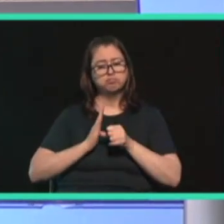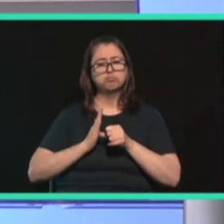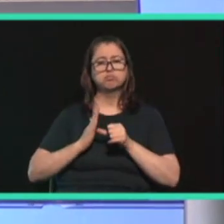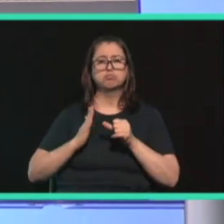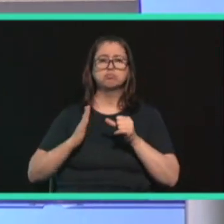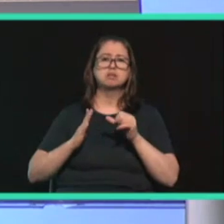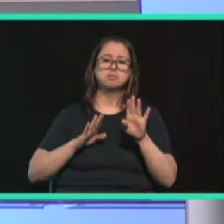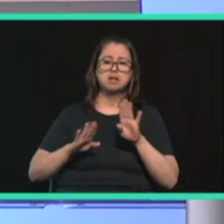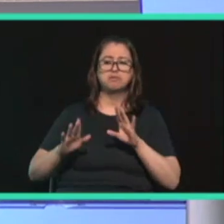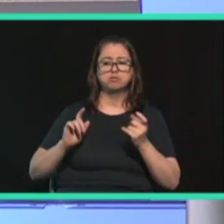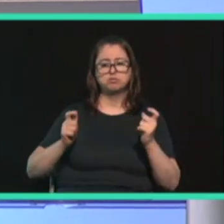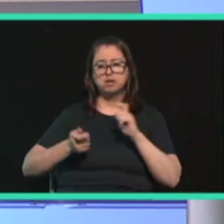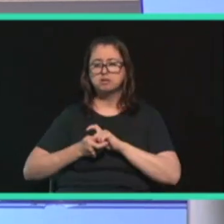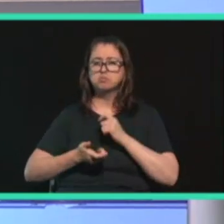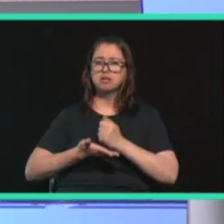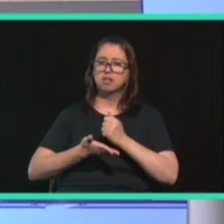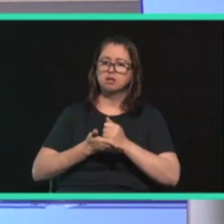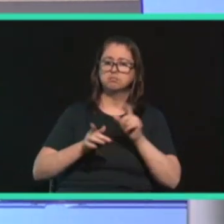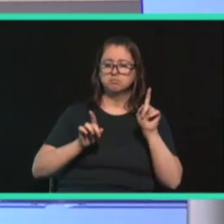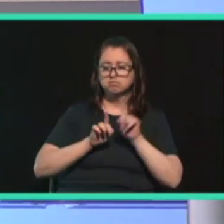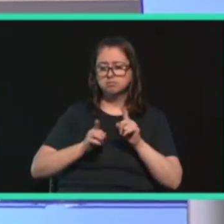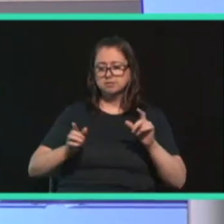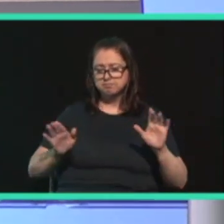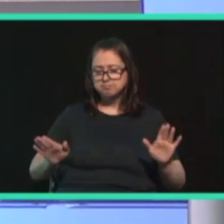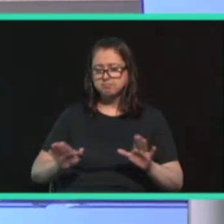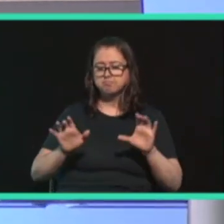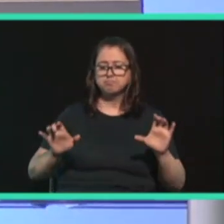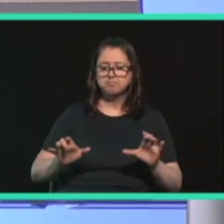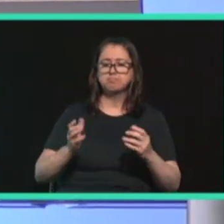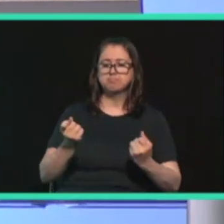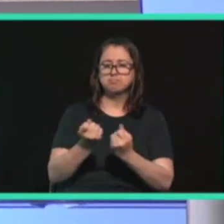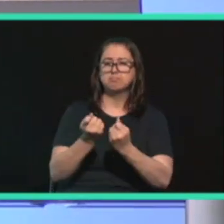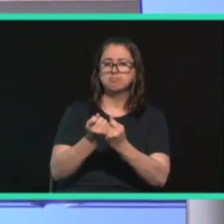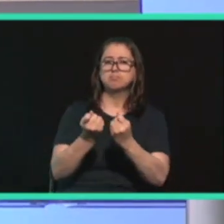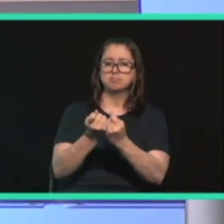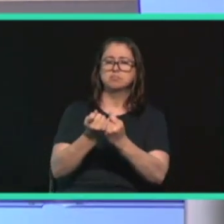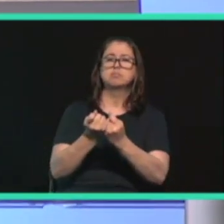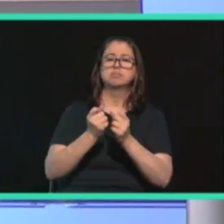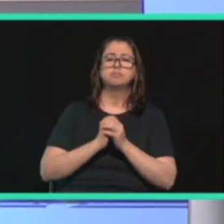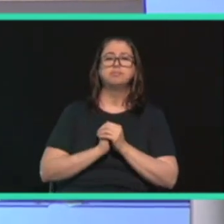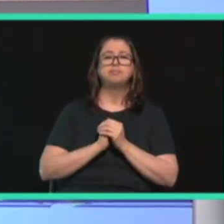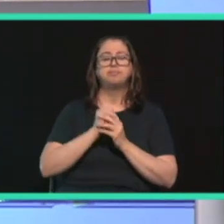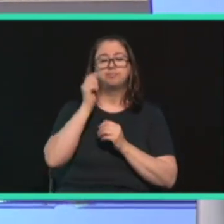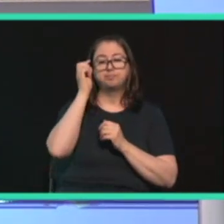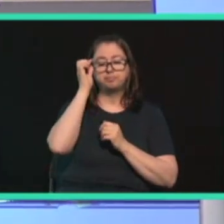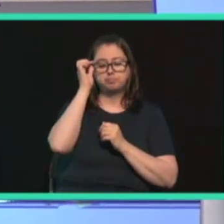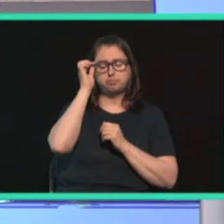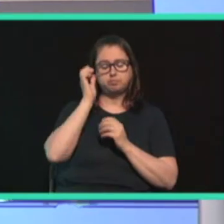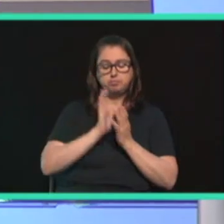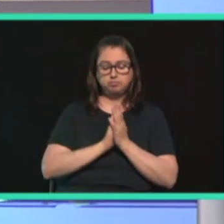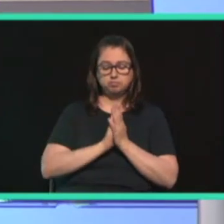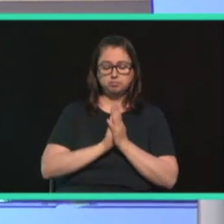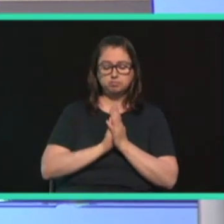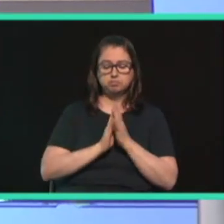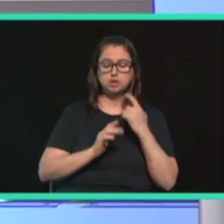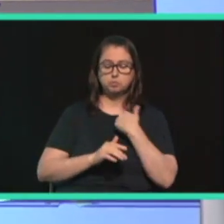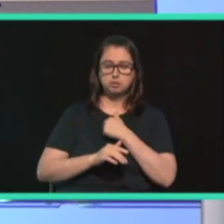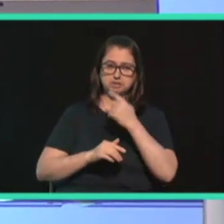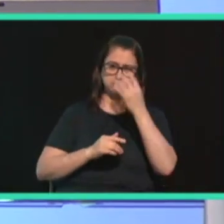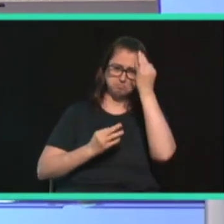hold people and nurture the relationships that we have with them. We are also doing some initial thinking about